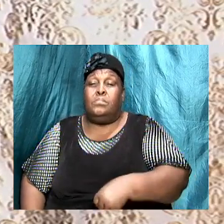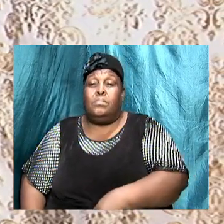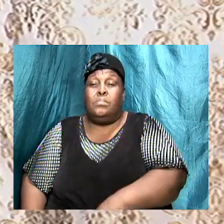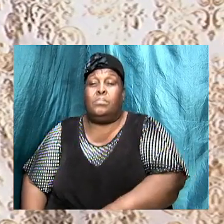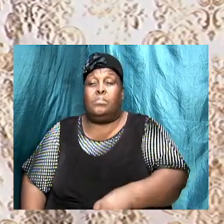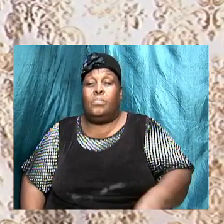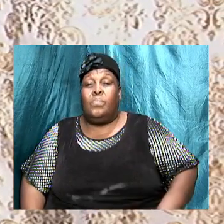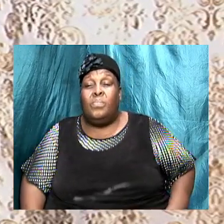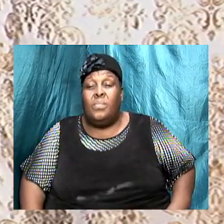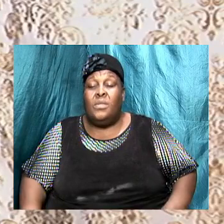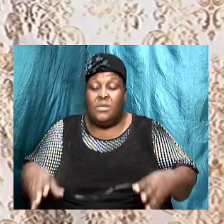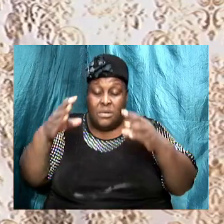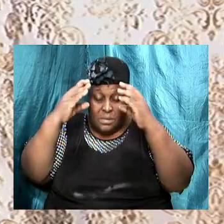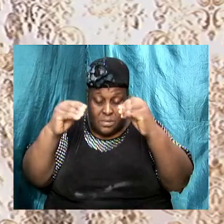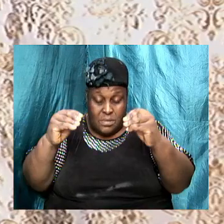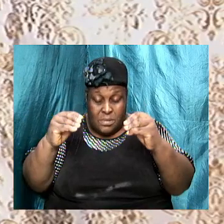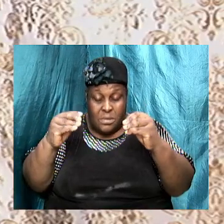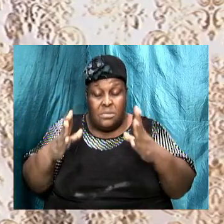So the teachings